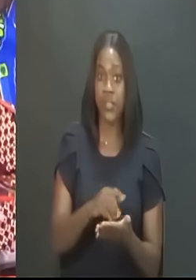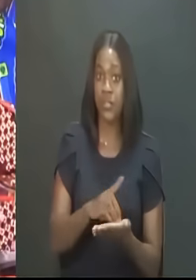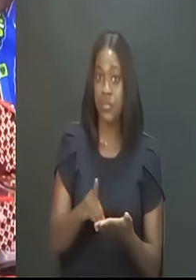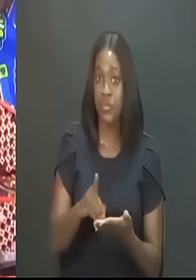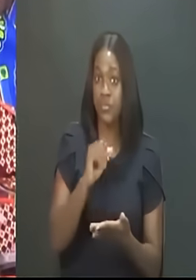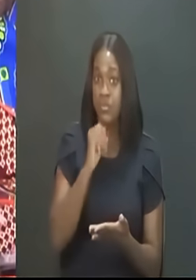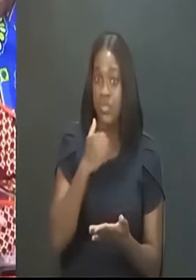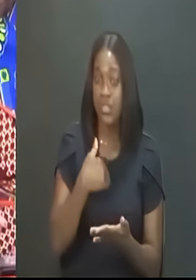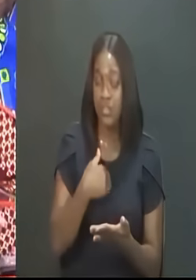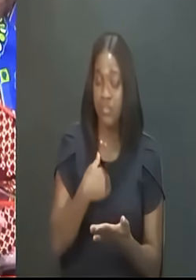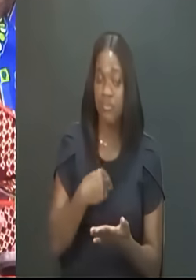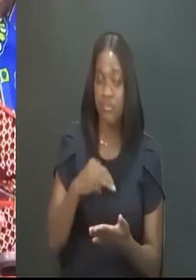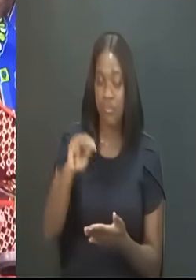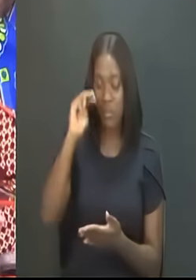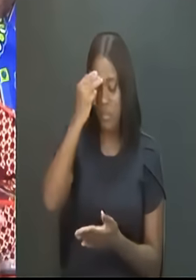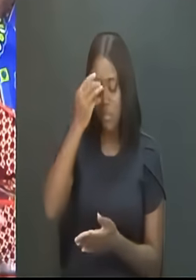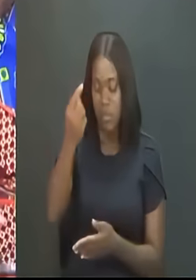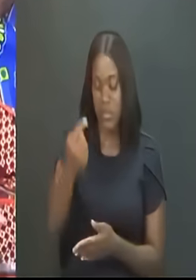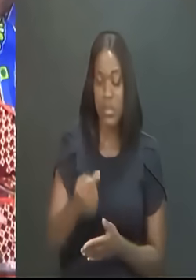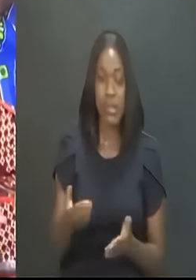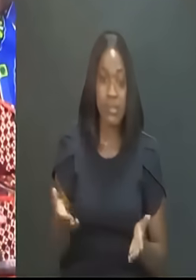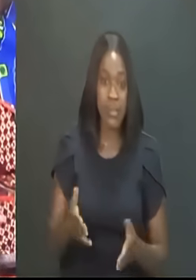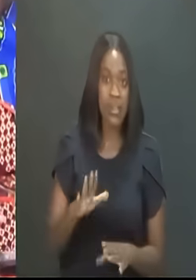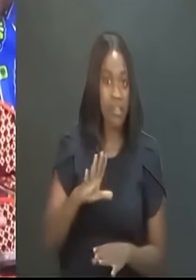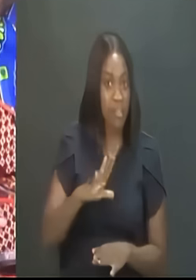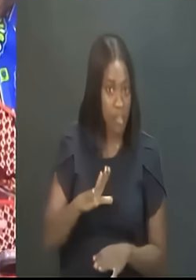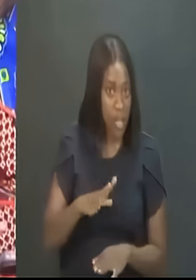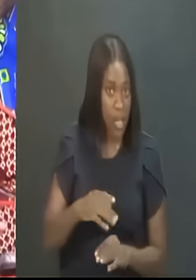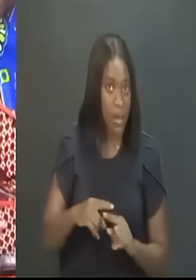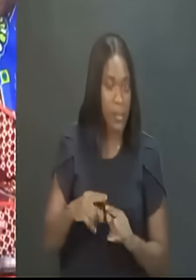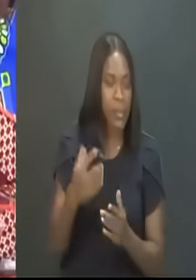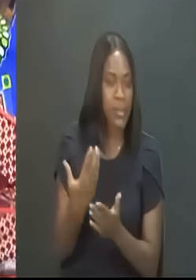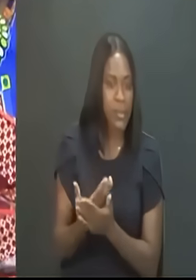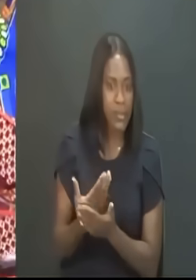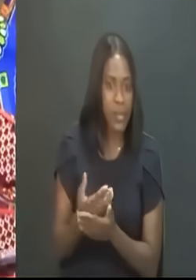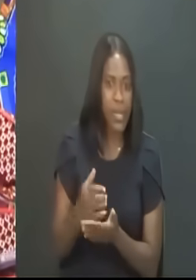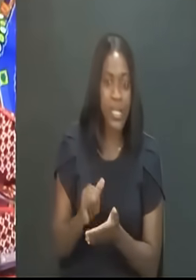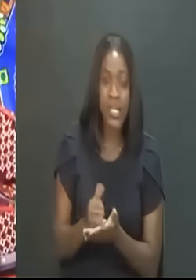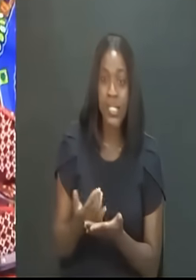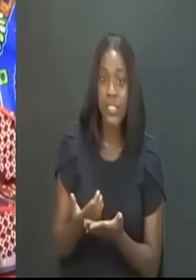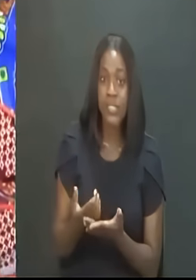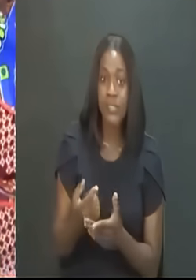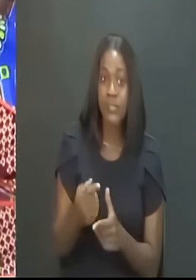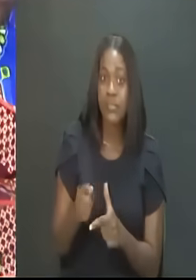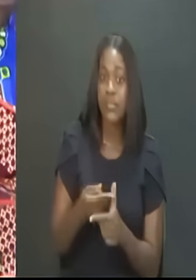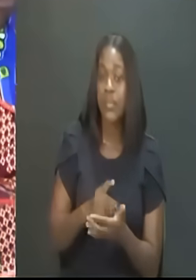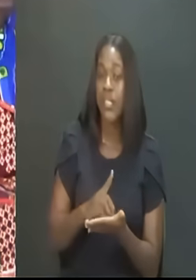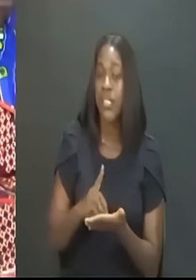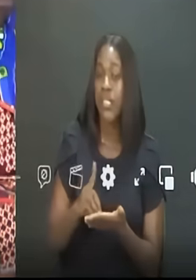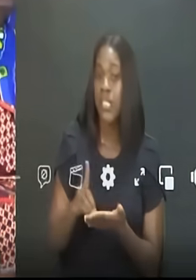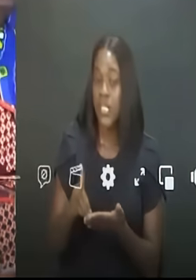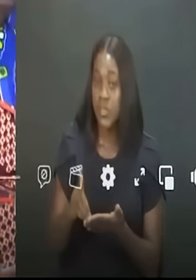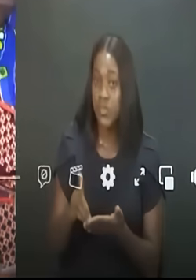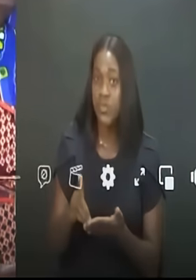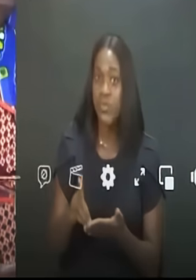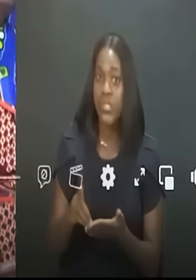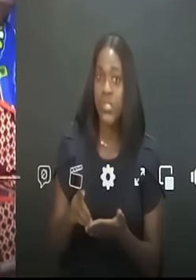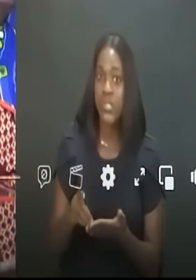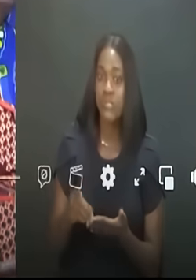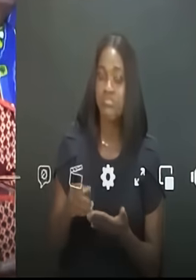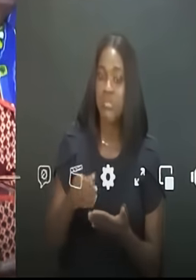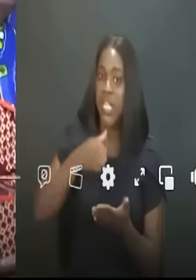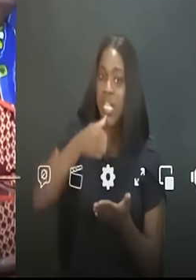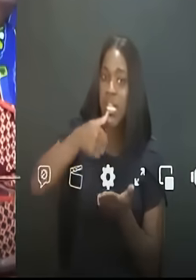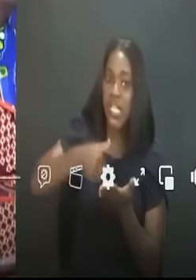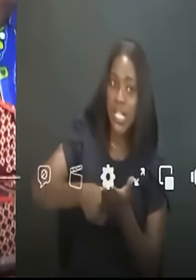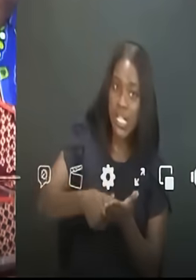I would plead that the necessary correspondence should get to their desk for them to start coming to answer